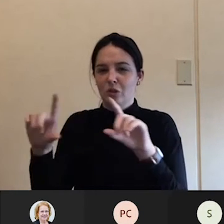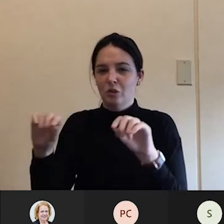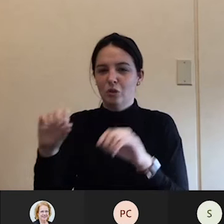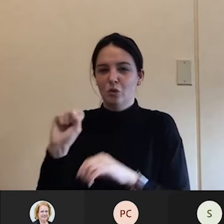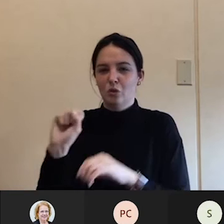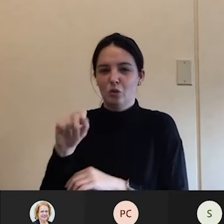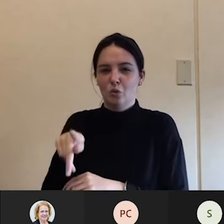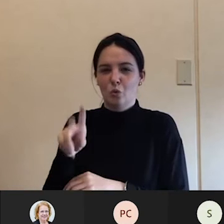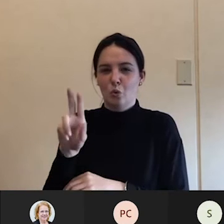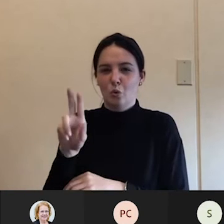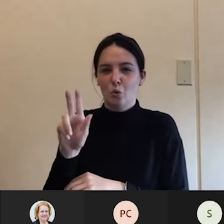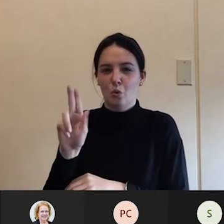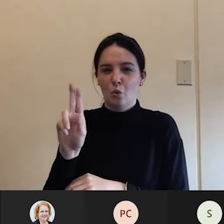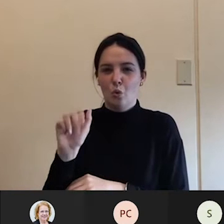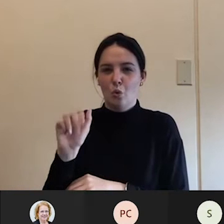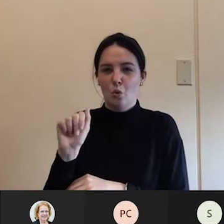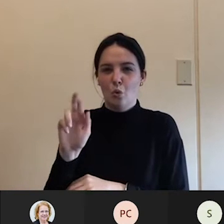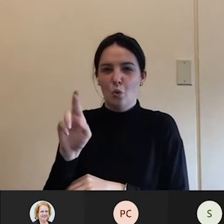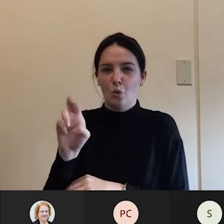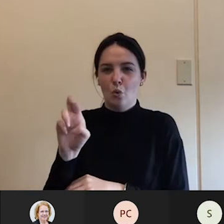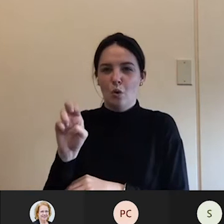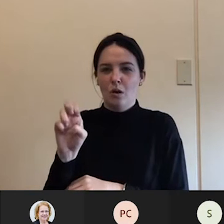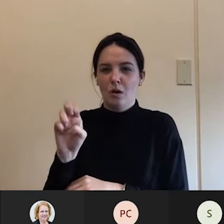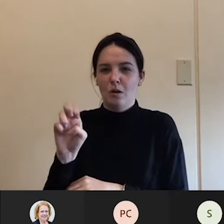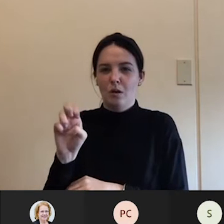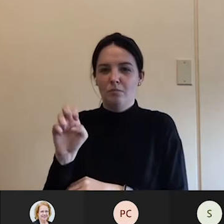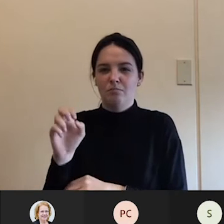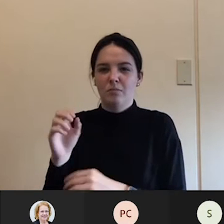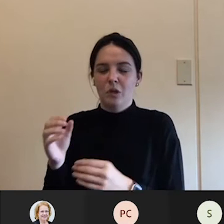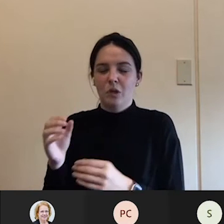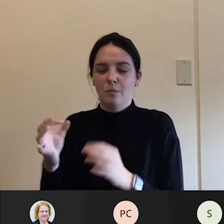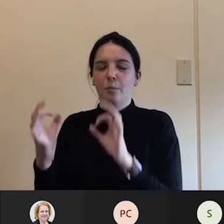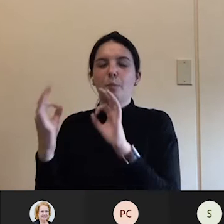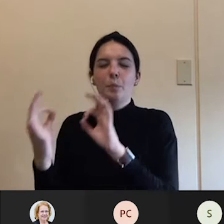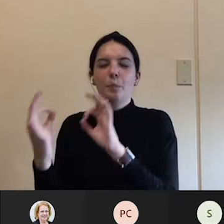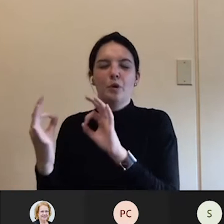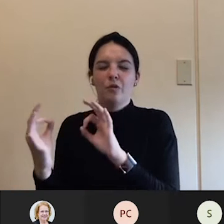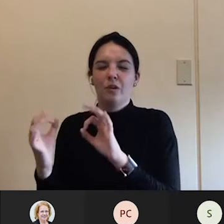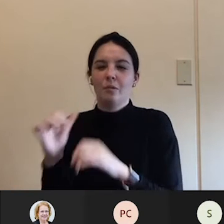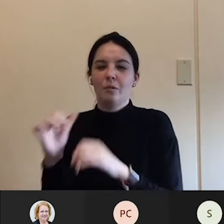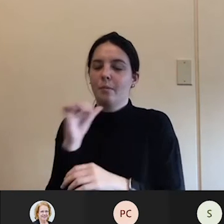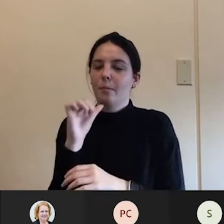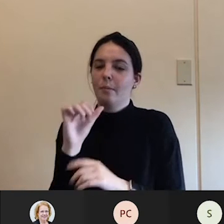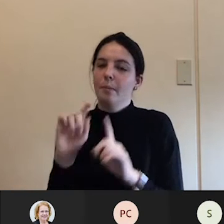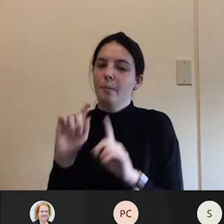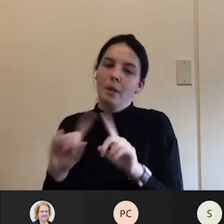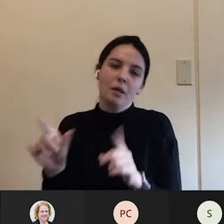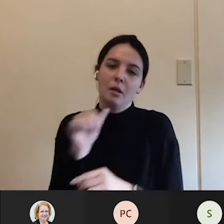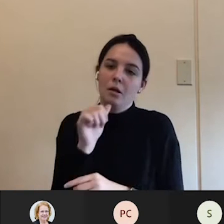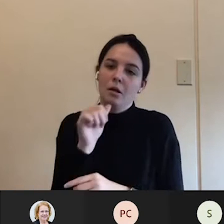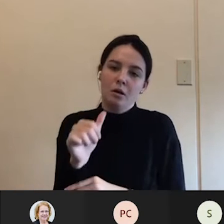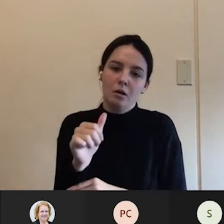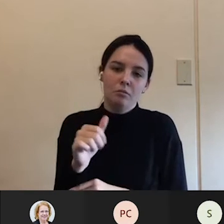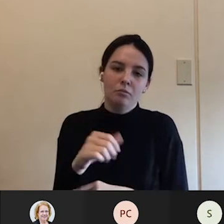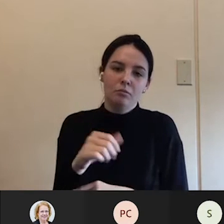okay. I want to cut off the excess little bit.